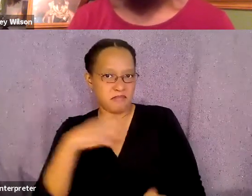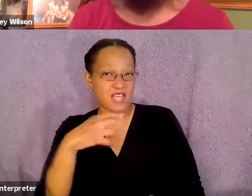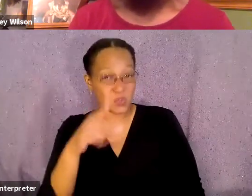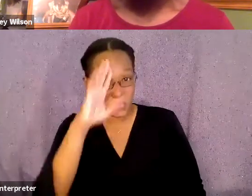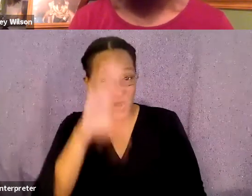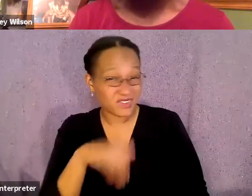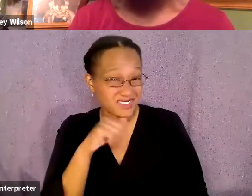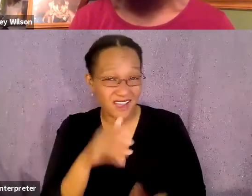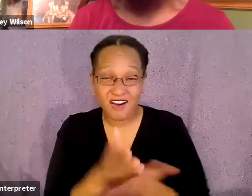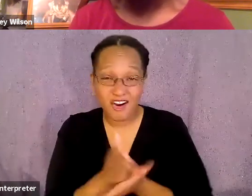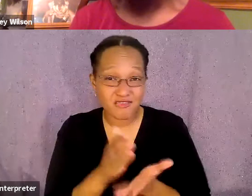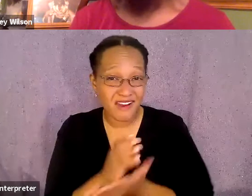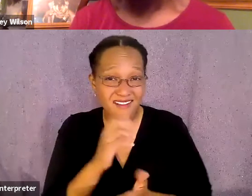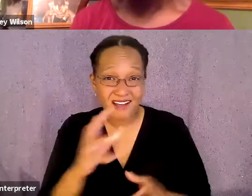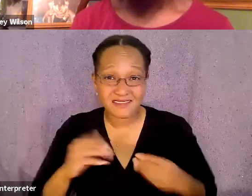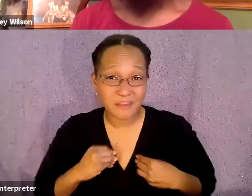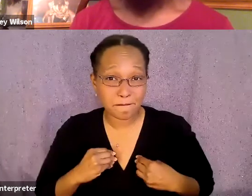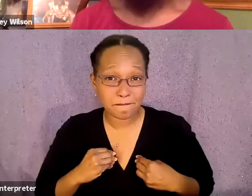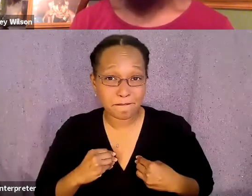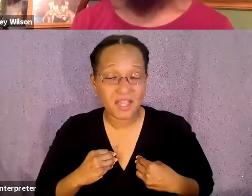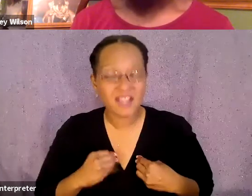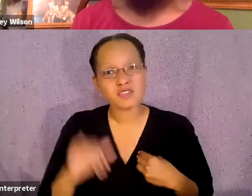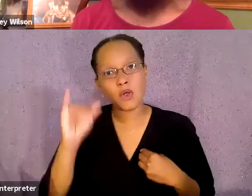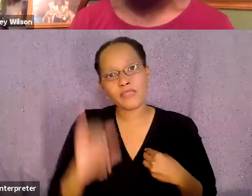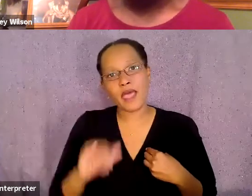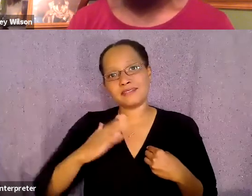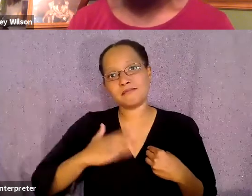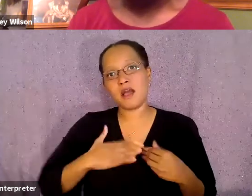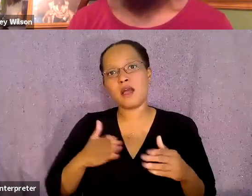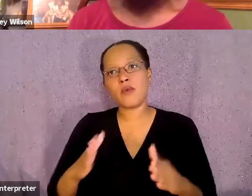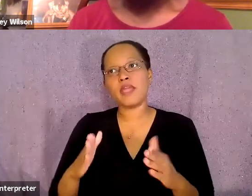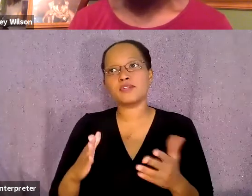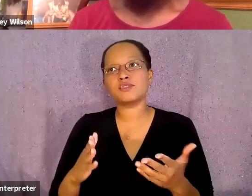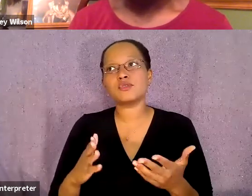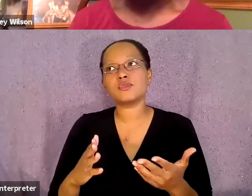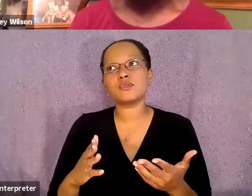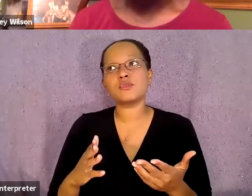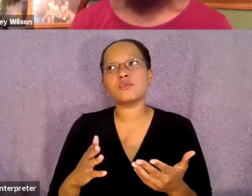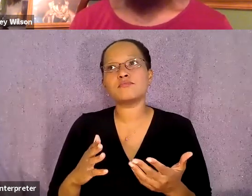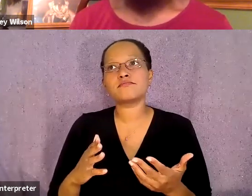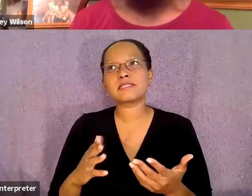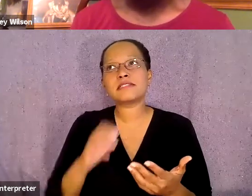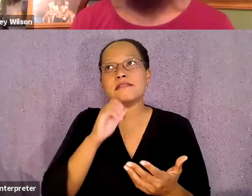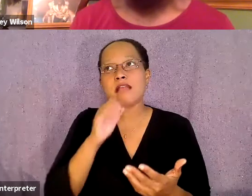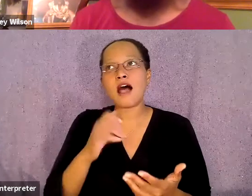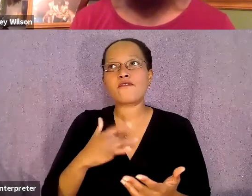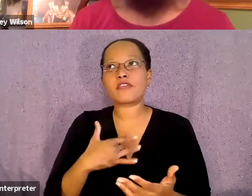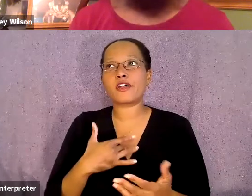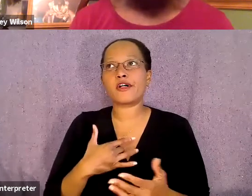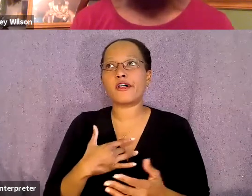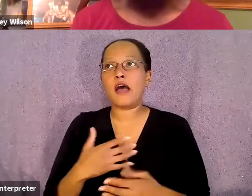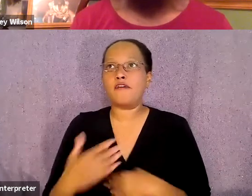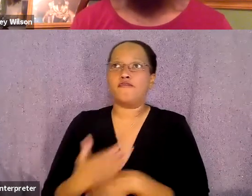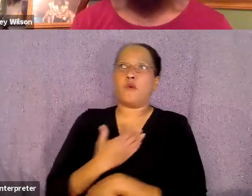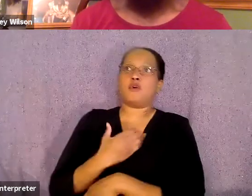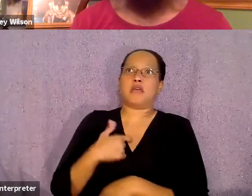And so that's how I make sure that I'm not being forced into silence. Even if in the moment I might